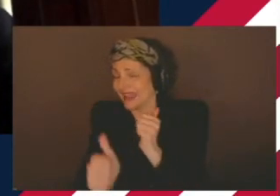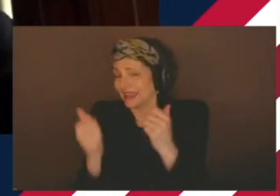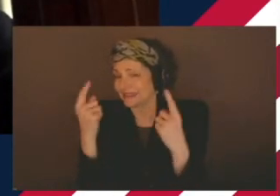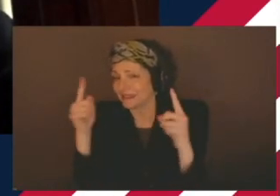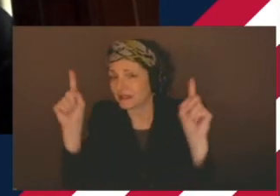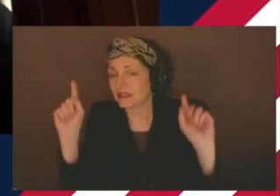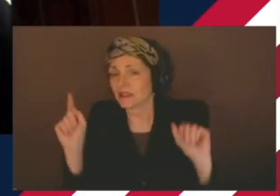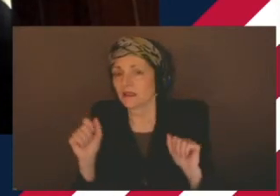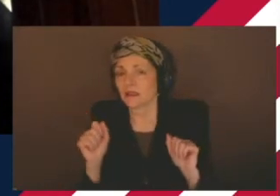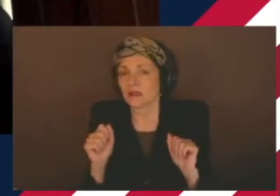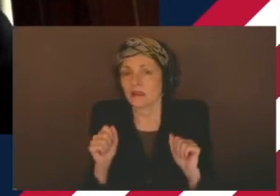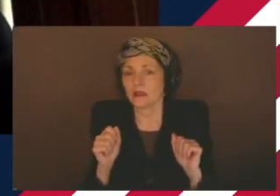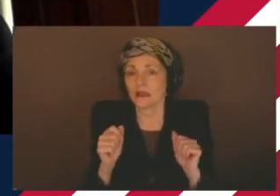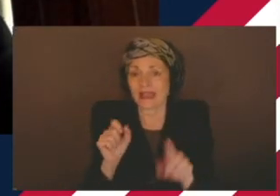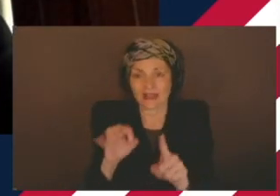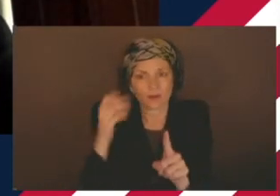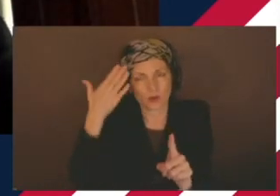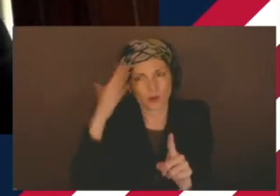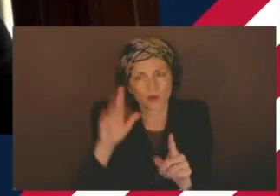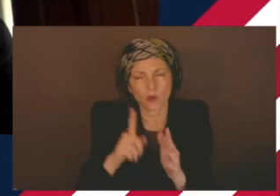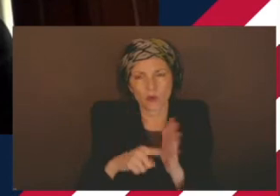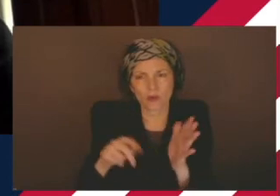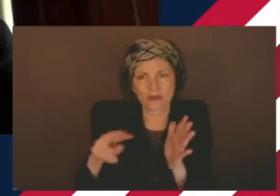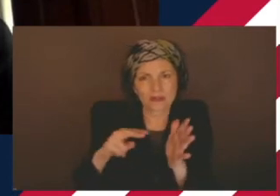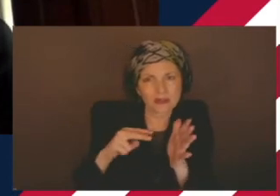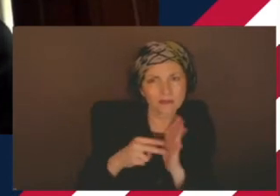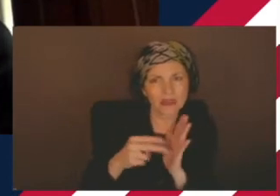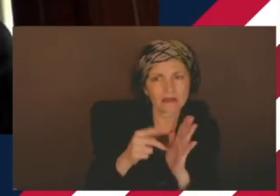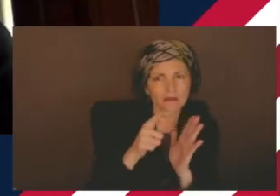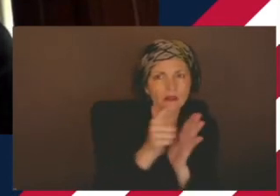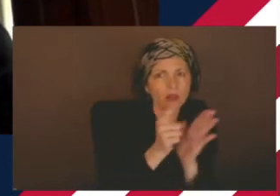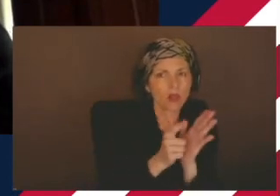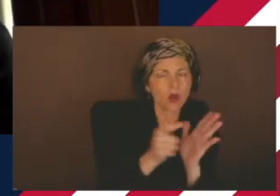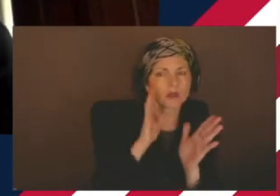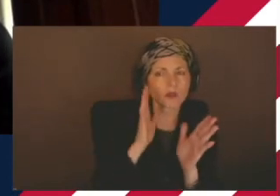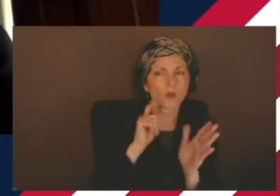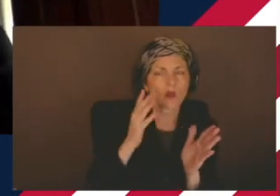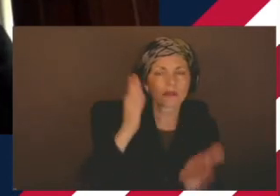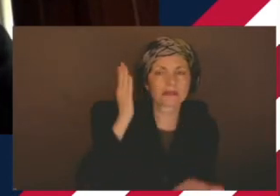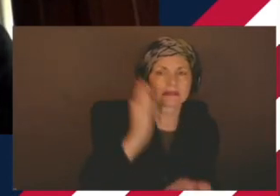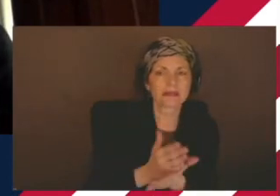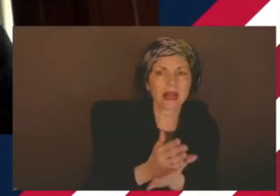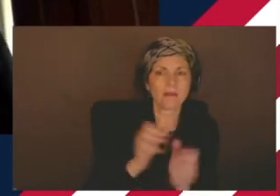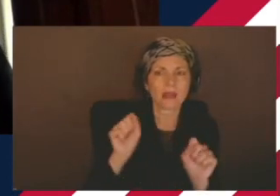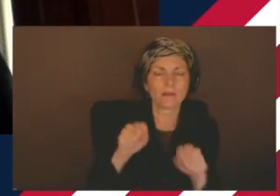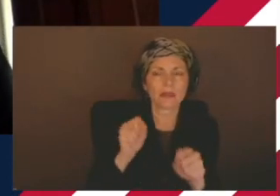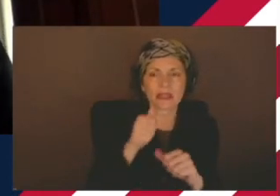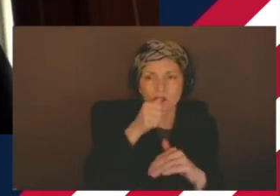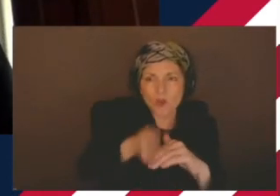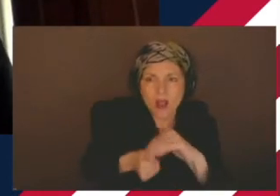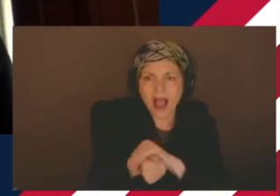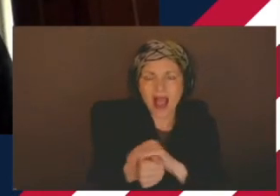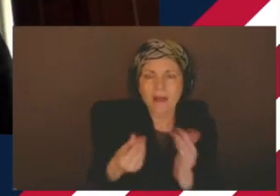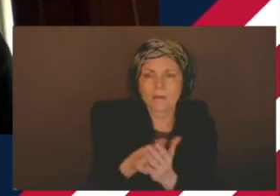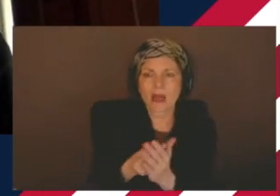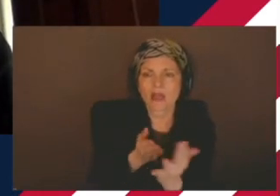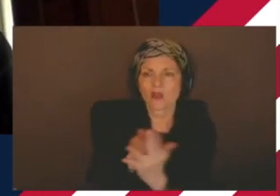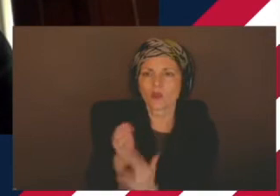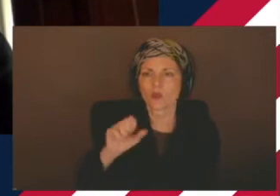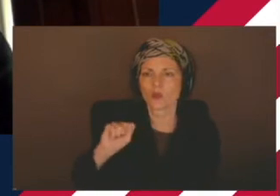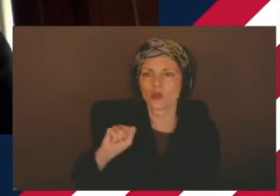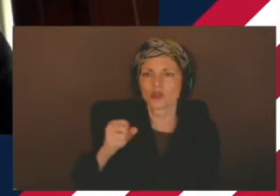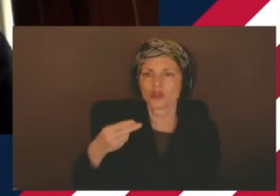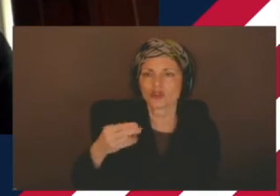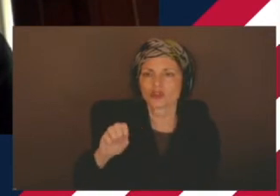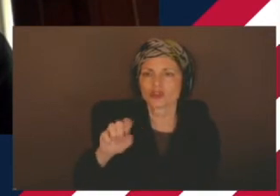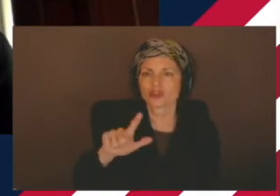For anyone who doesn't know beneficial ownership legislation, it would eliminate the ability to hide money through shell companies. And